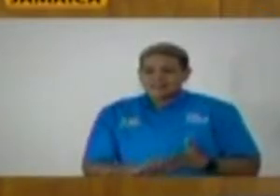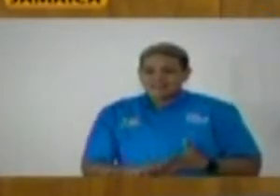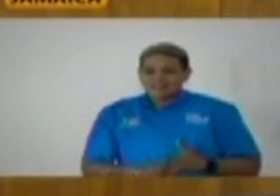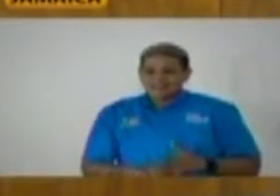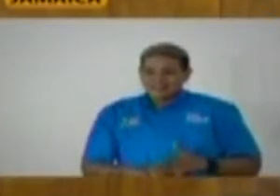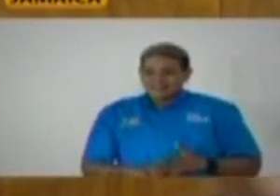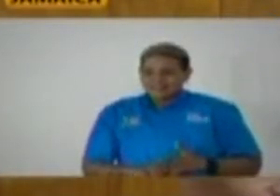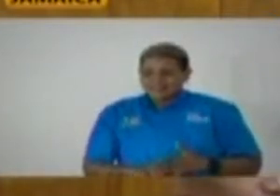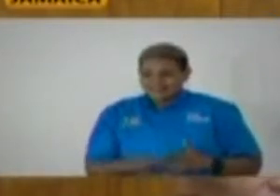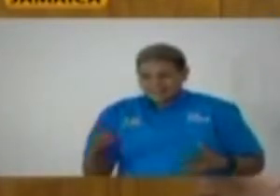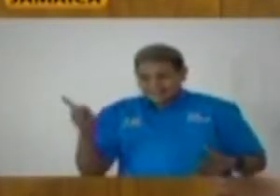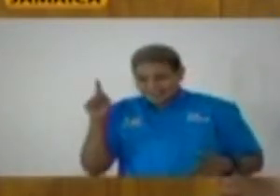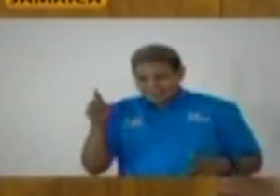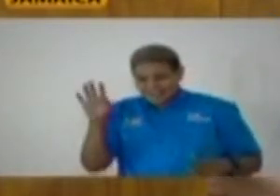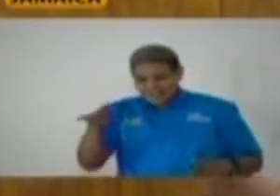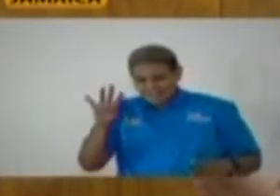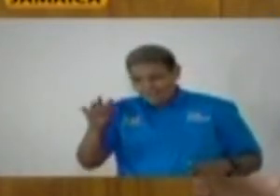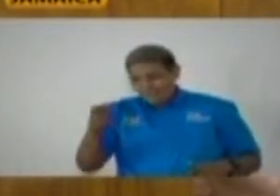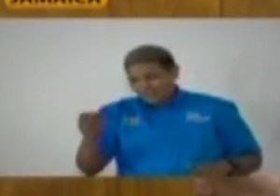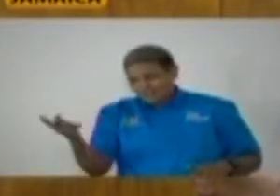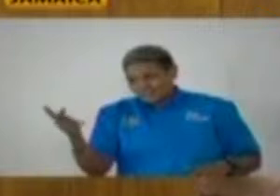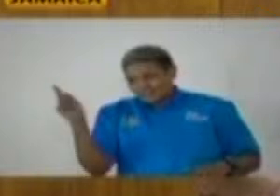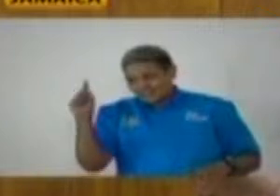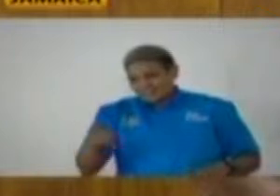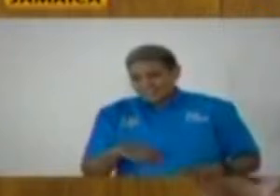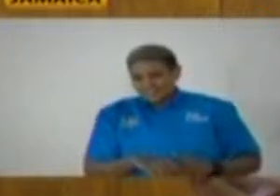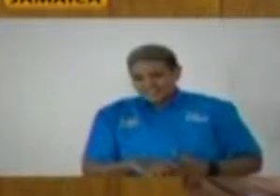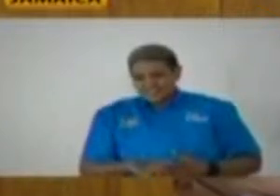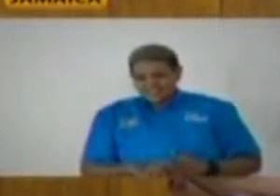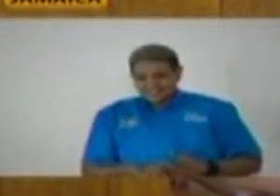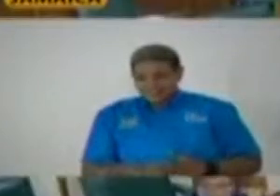You were there at all 4, to Chris?